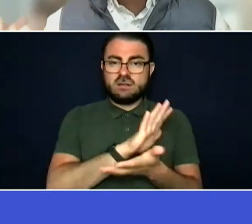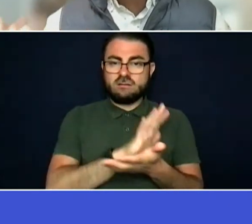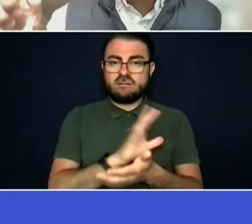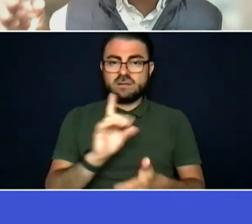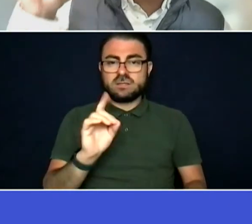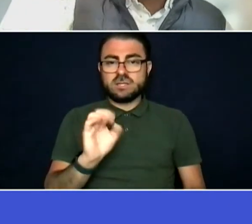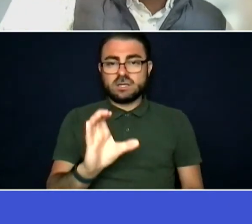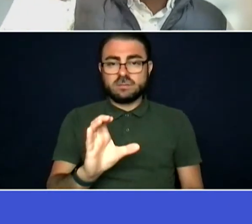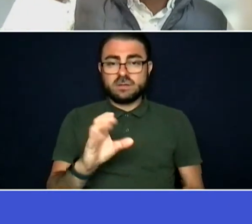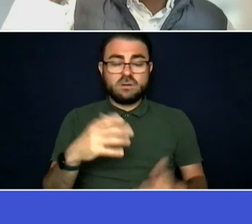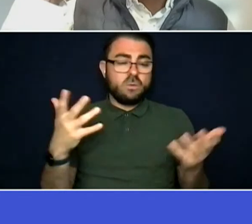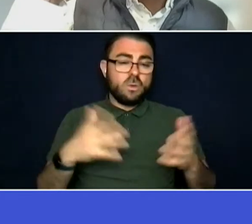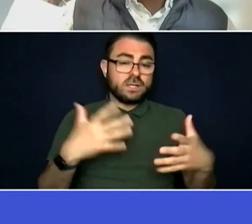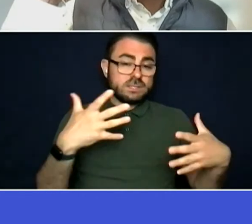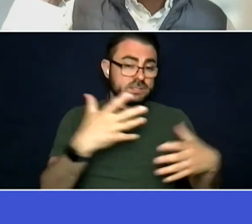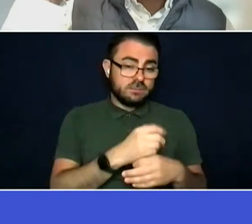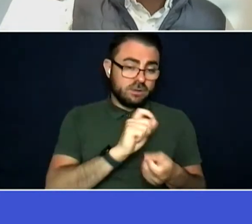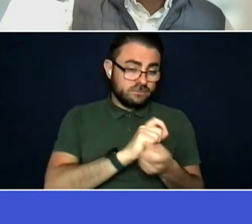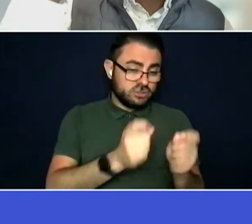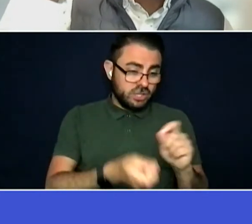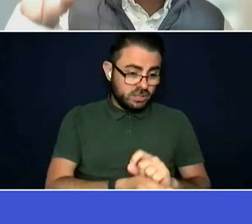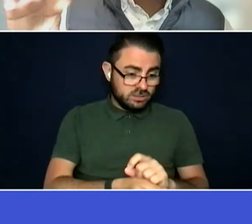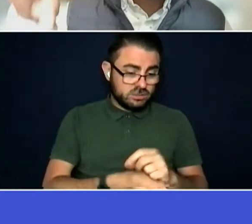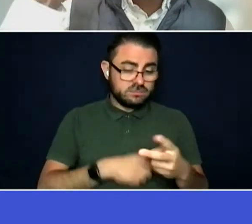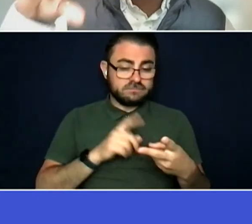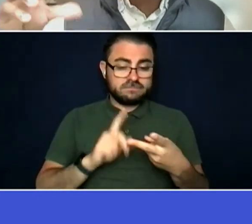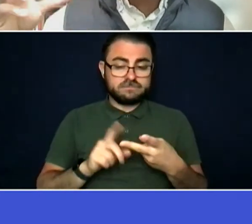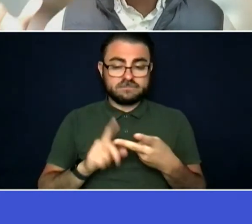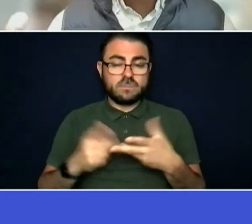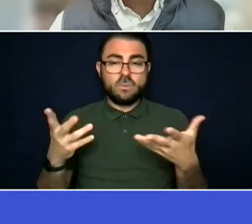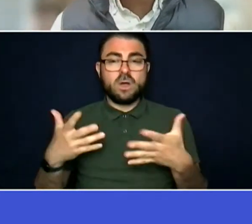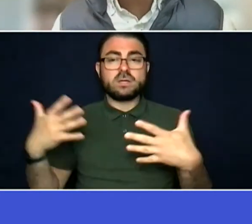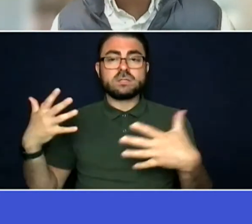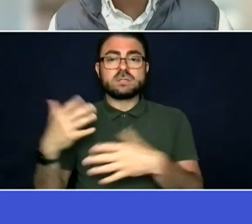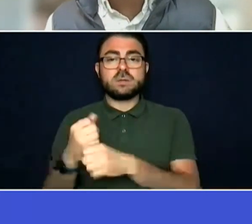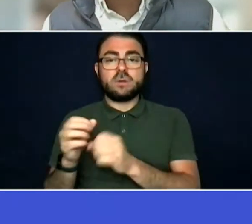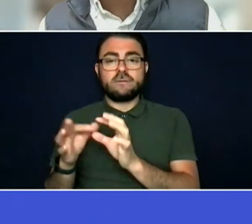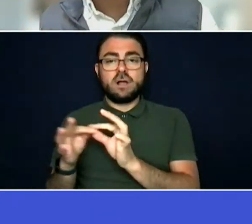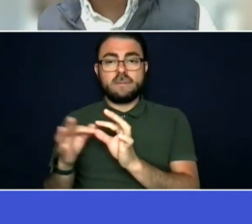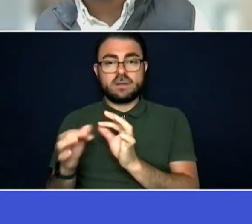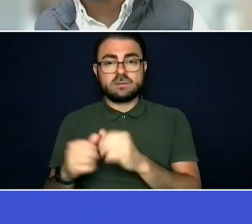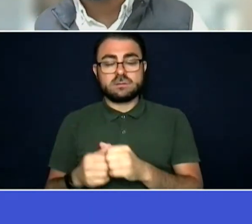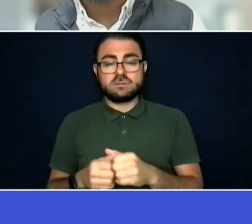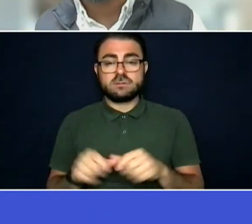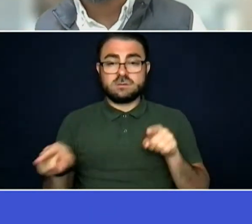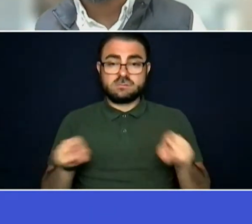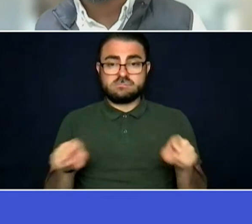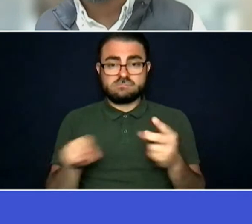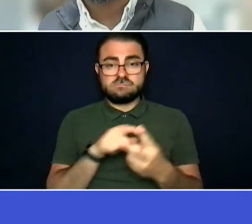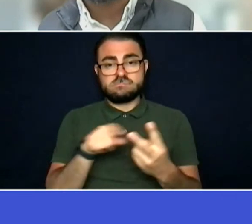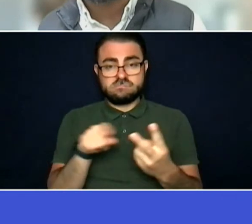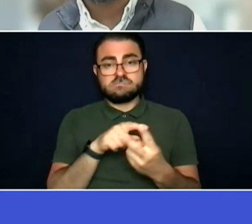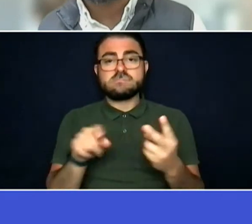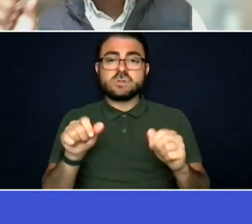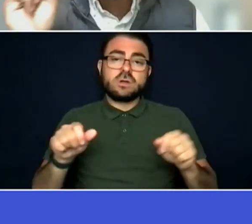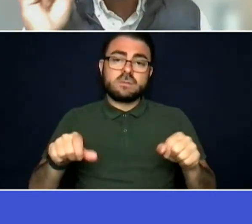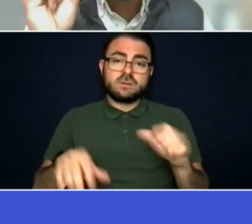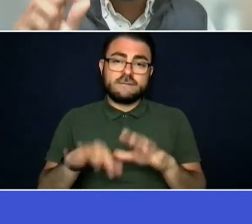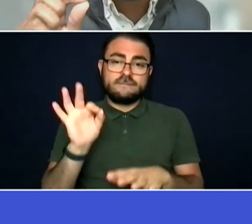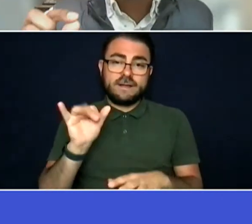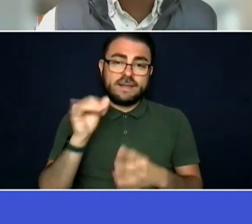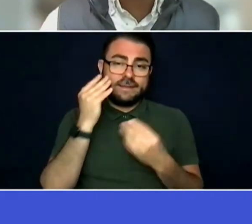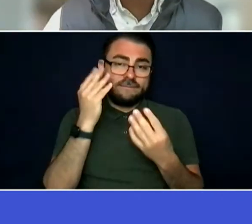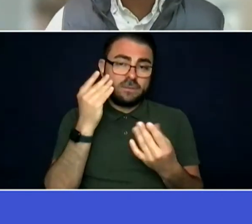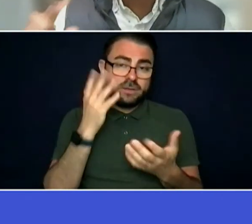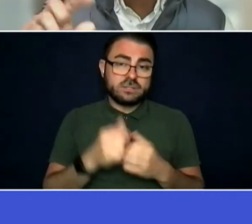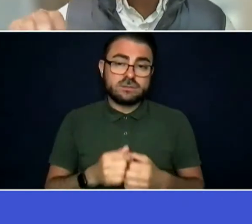was the summary of changes, and then what was the summary of the comments. And between those two, you should be able to find some of that information. But it's